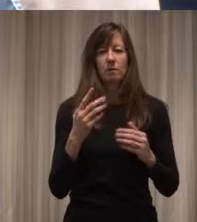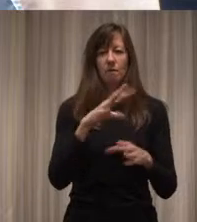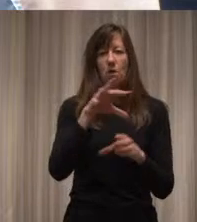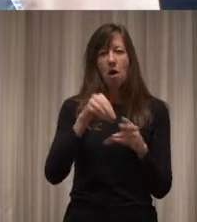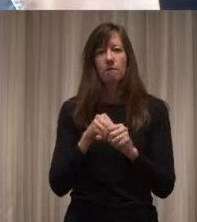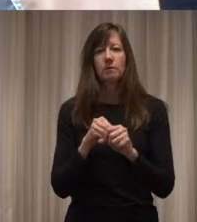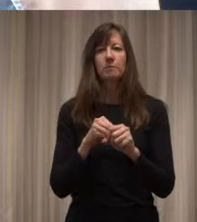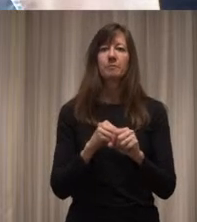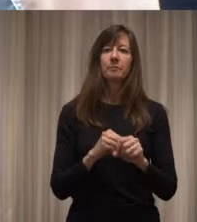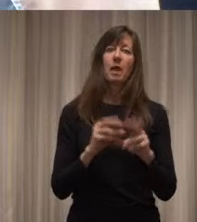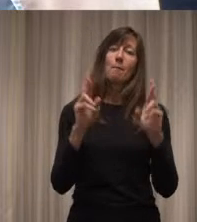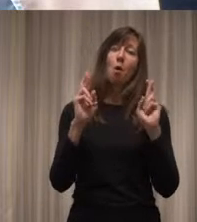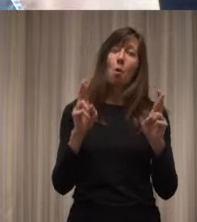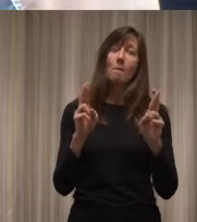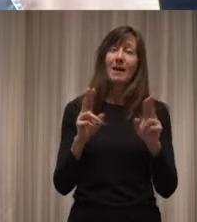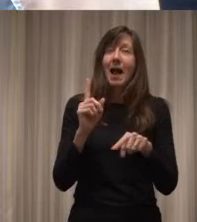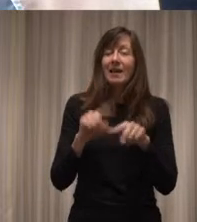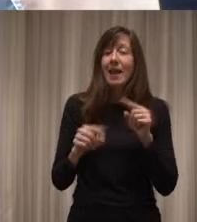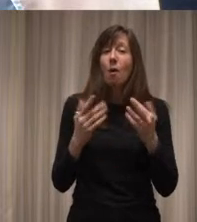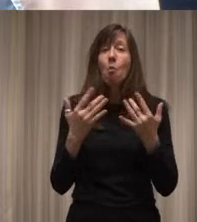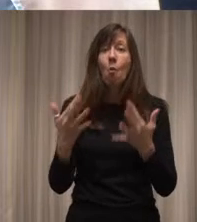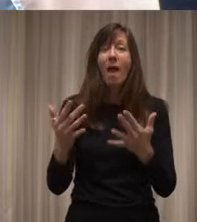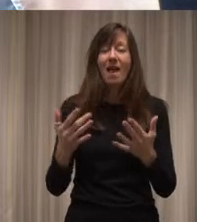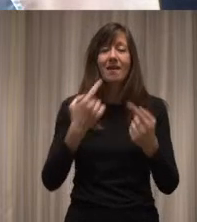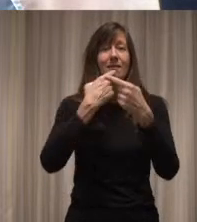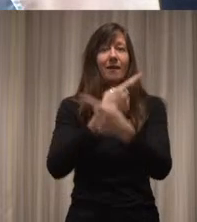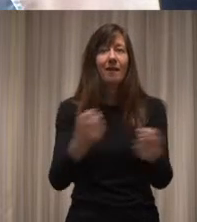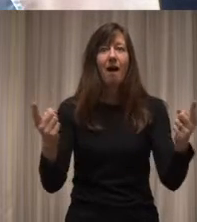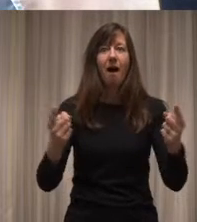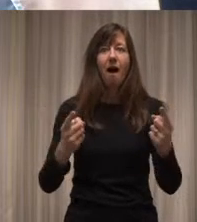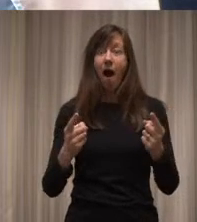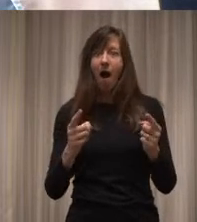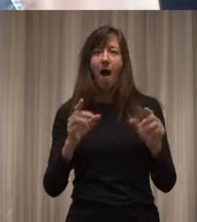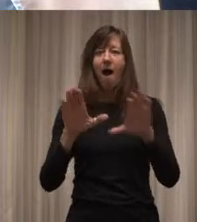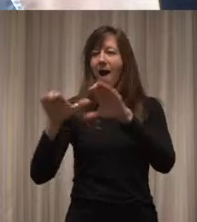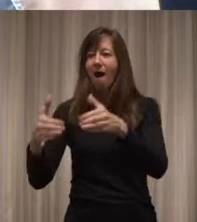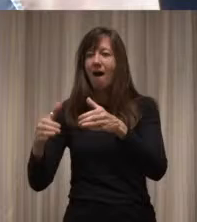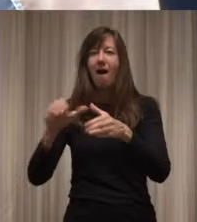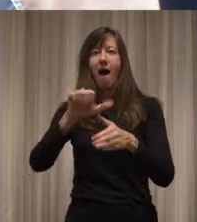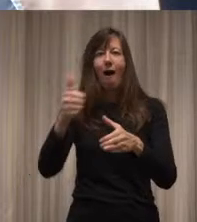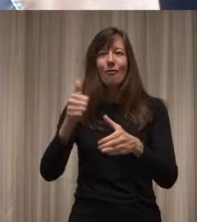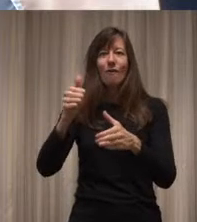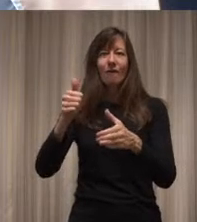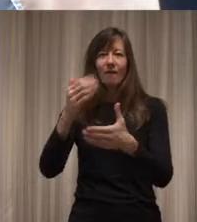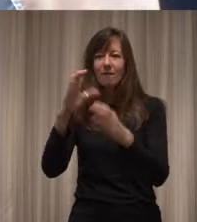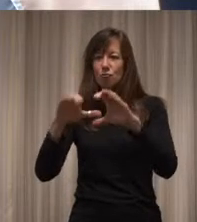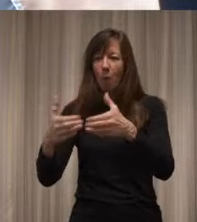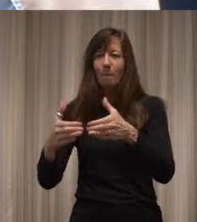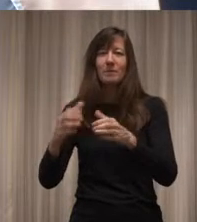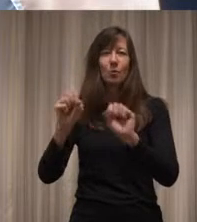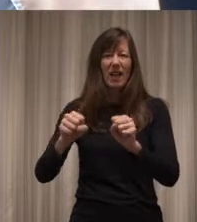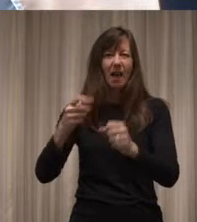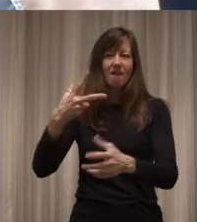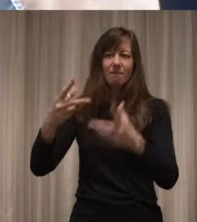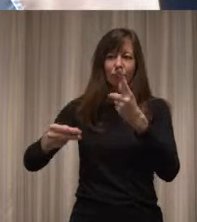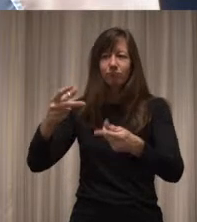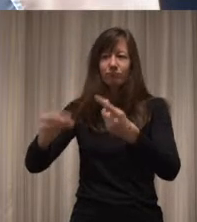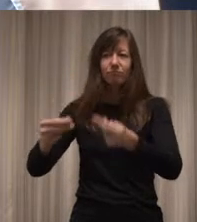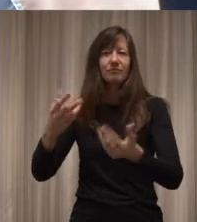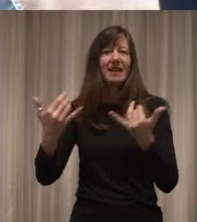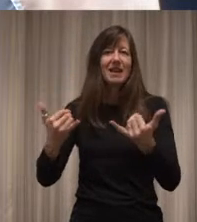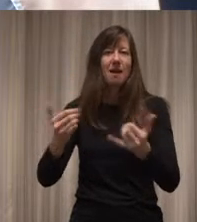eligible for the vaccine, and until I can announce that we're getting higher numbers of doses coming to us from the federal